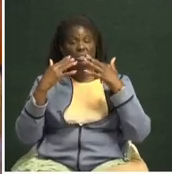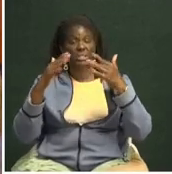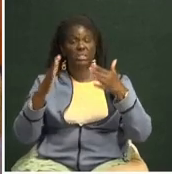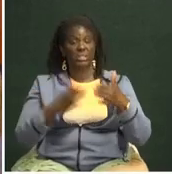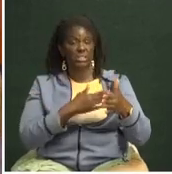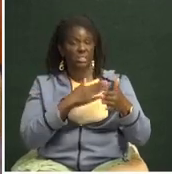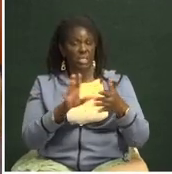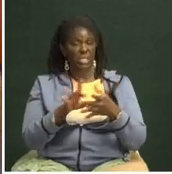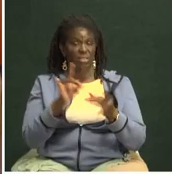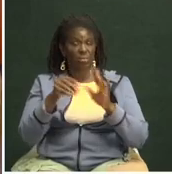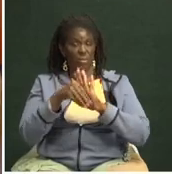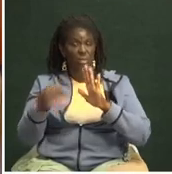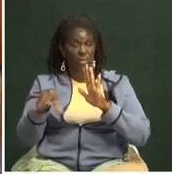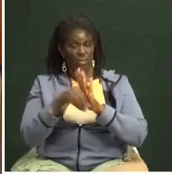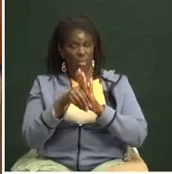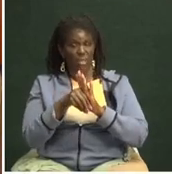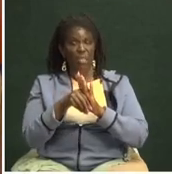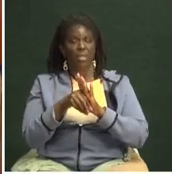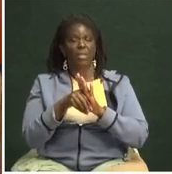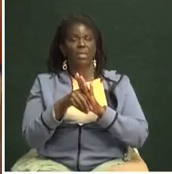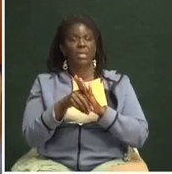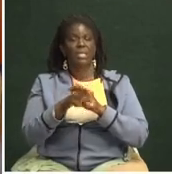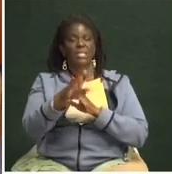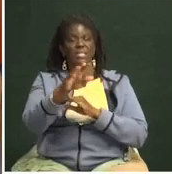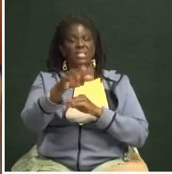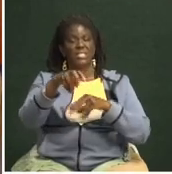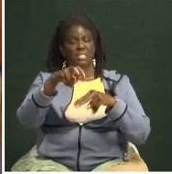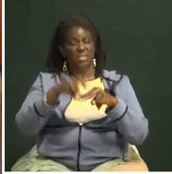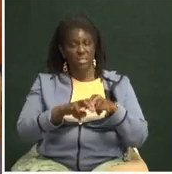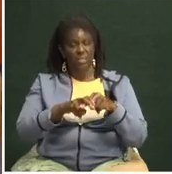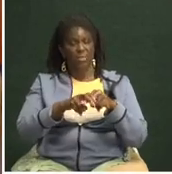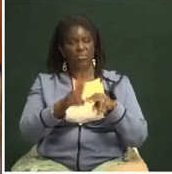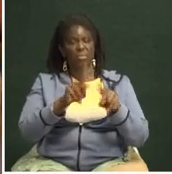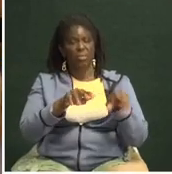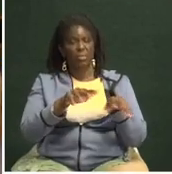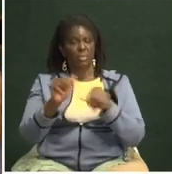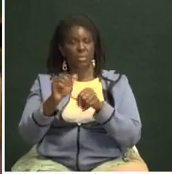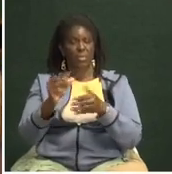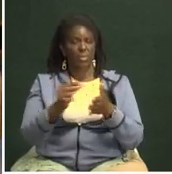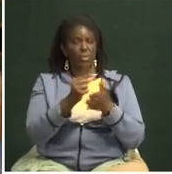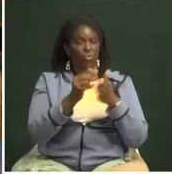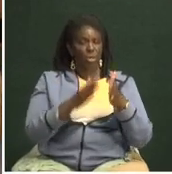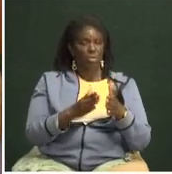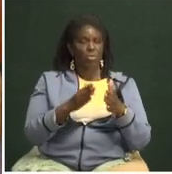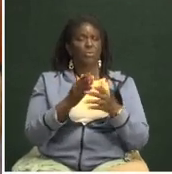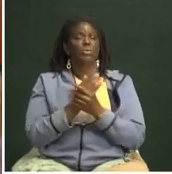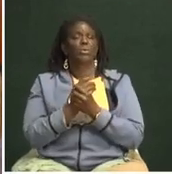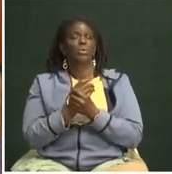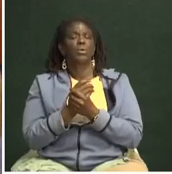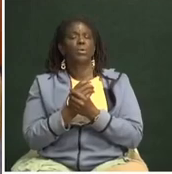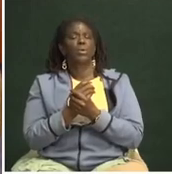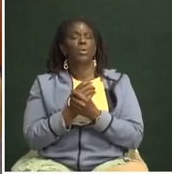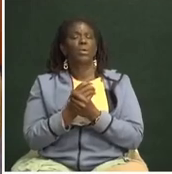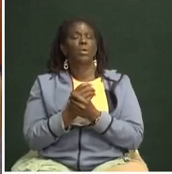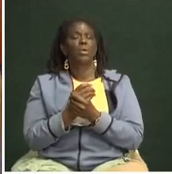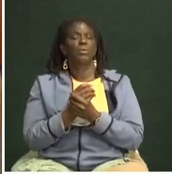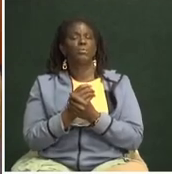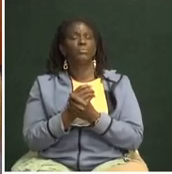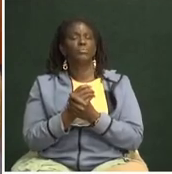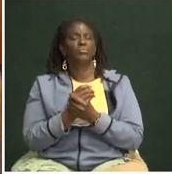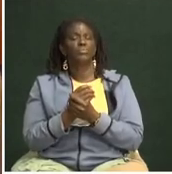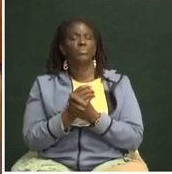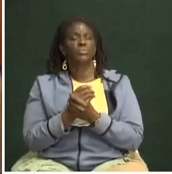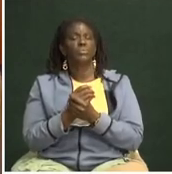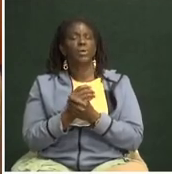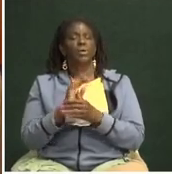and spirit bell, please seat for the recessional. Graduates, on behalf of the Alumni Advisory Board